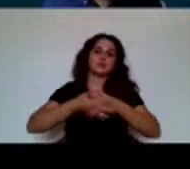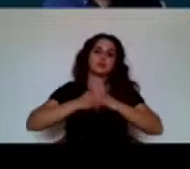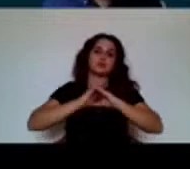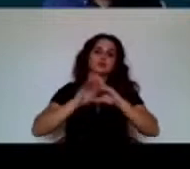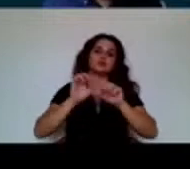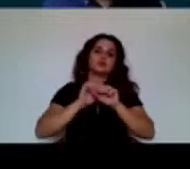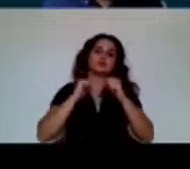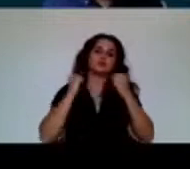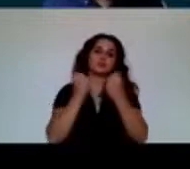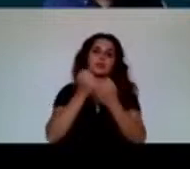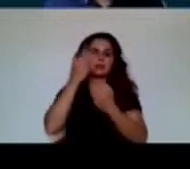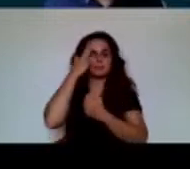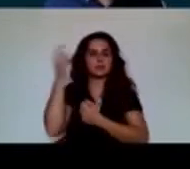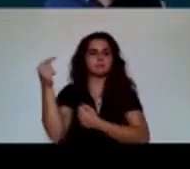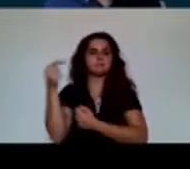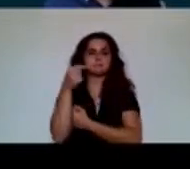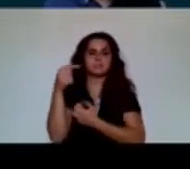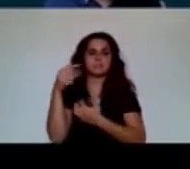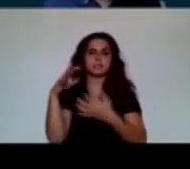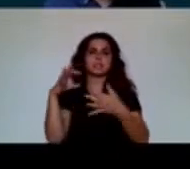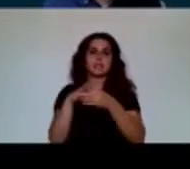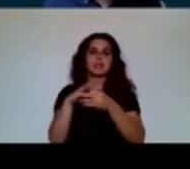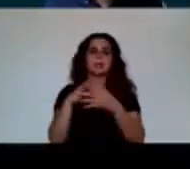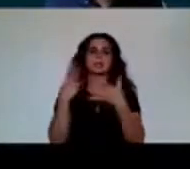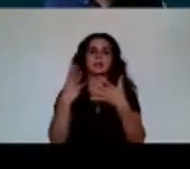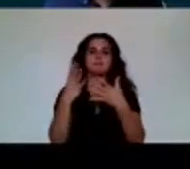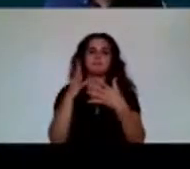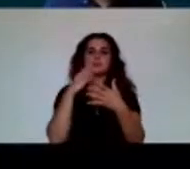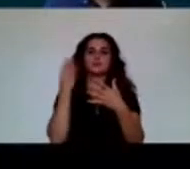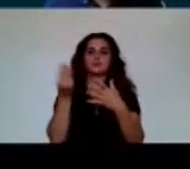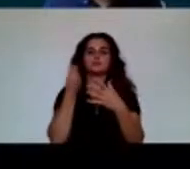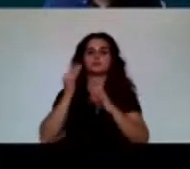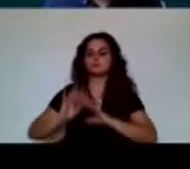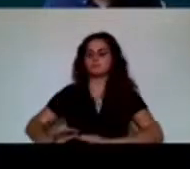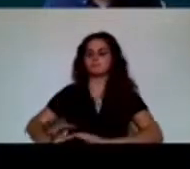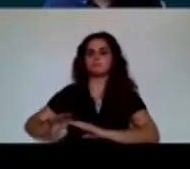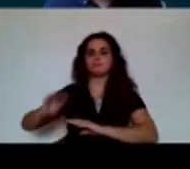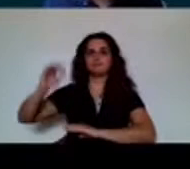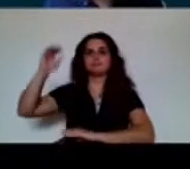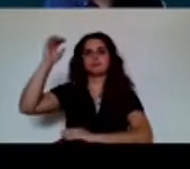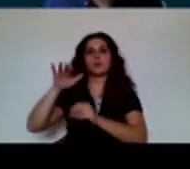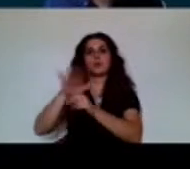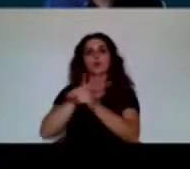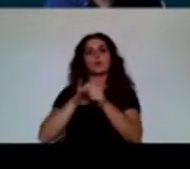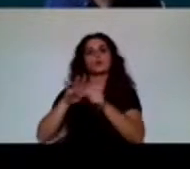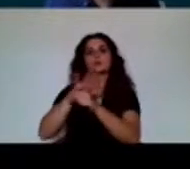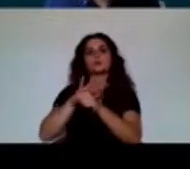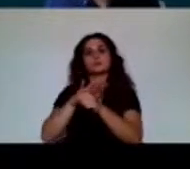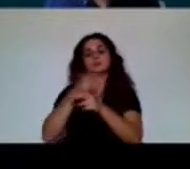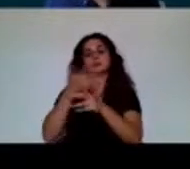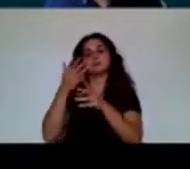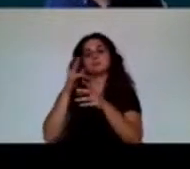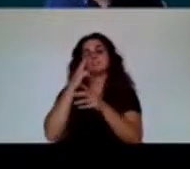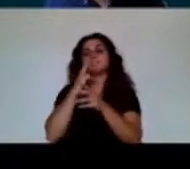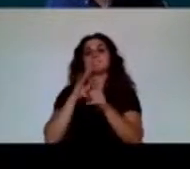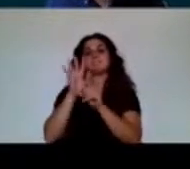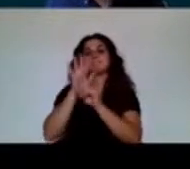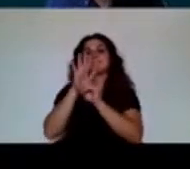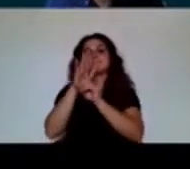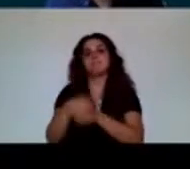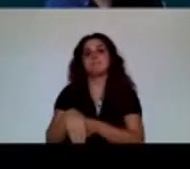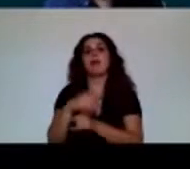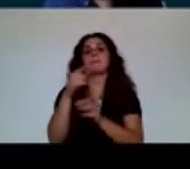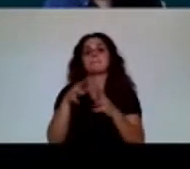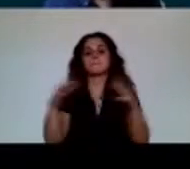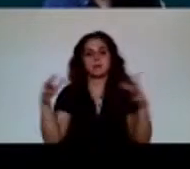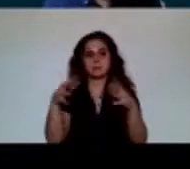racial biases exist among youngsters that grew up in contexts with higher levels of racial segregation.